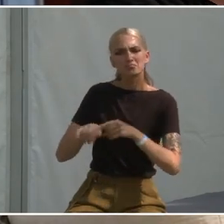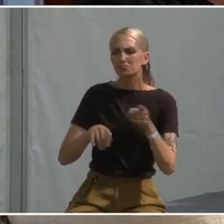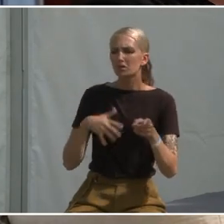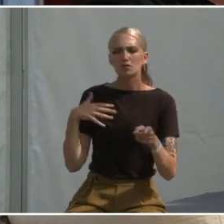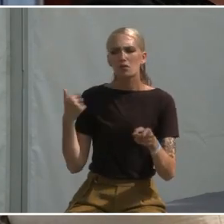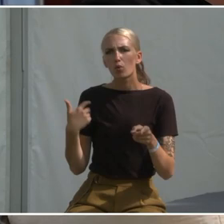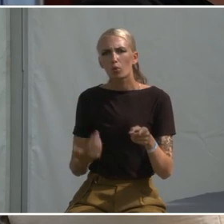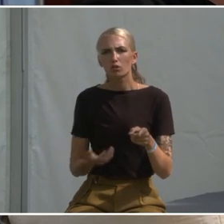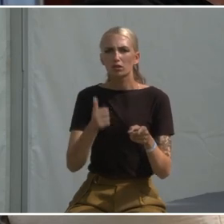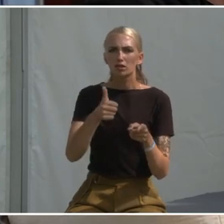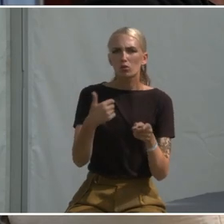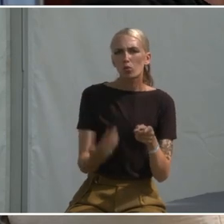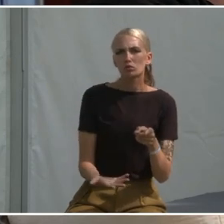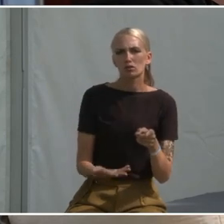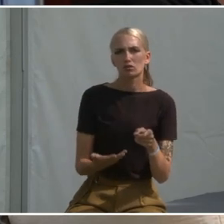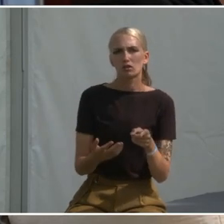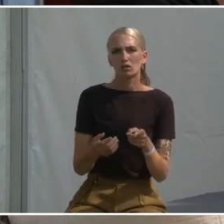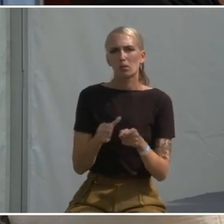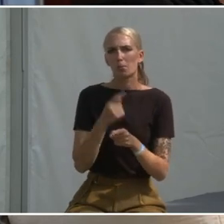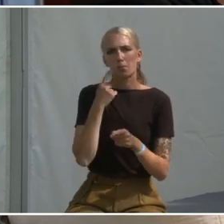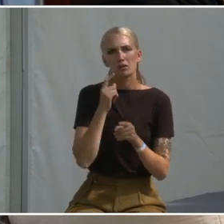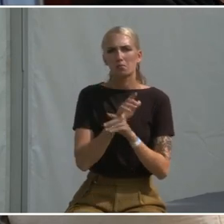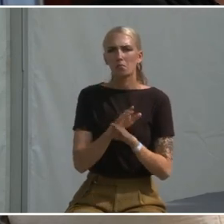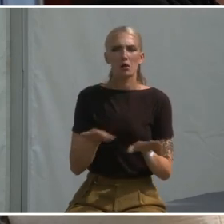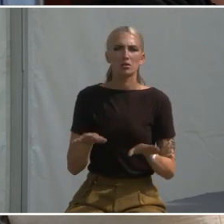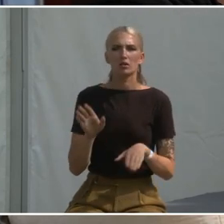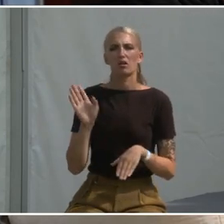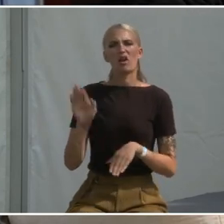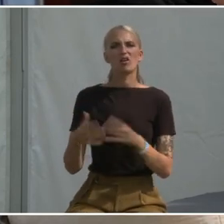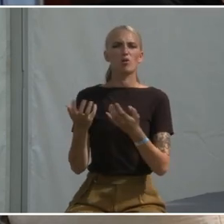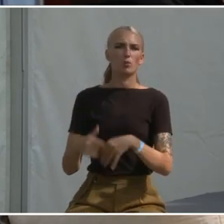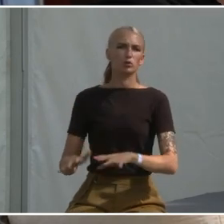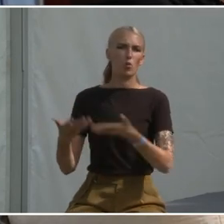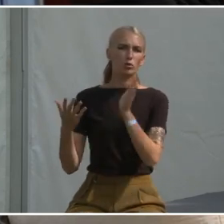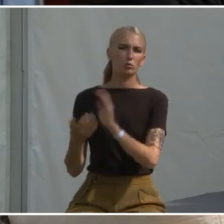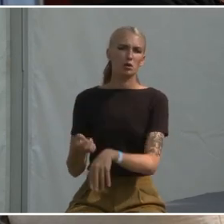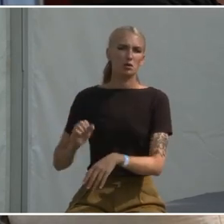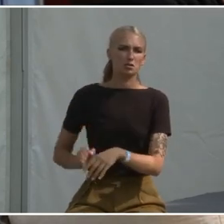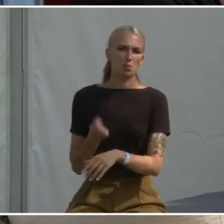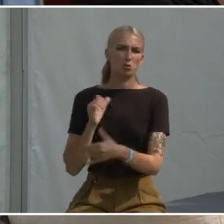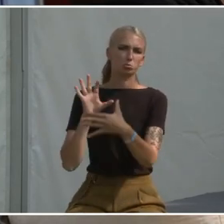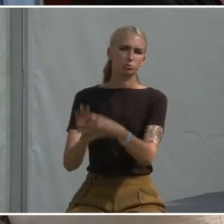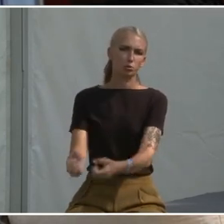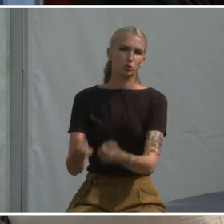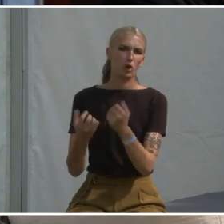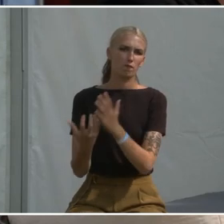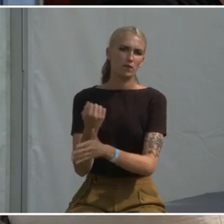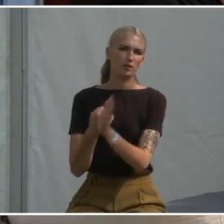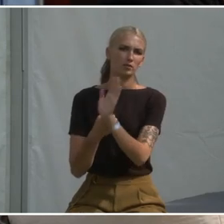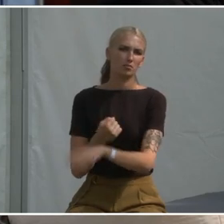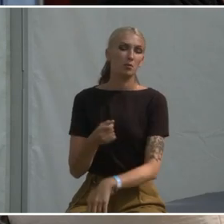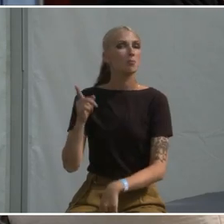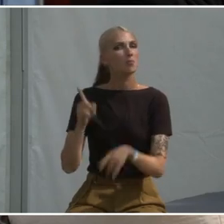just assume they're gonna happen naturally. Sometimes they will, very good, but not every